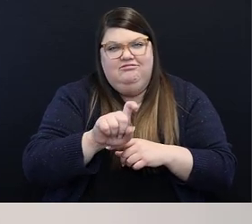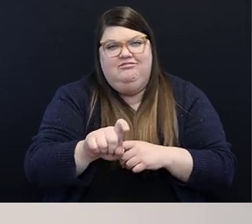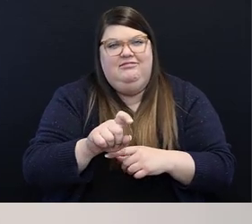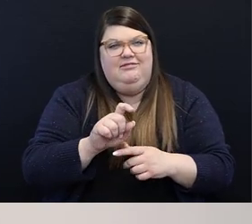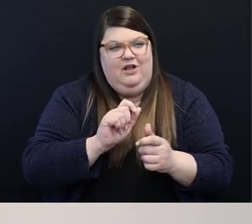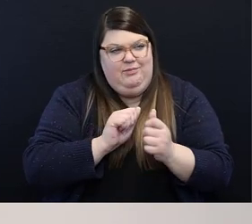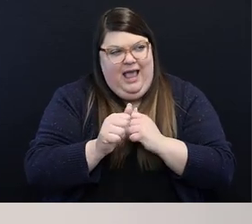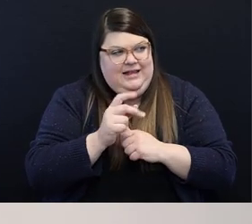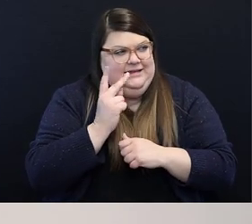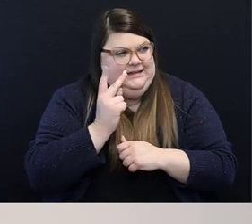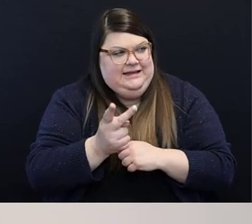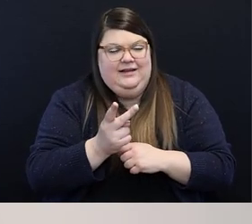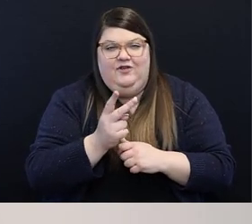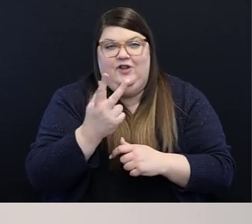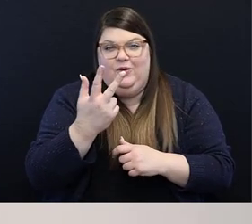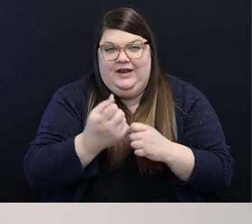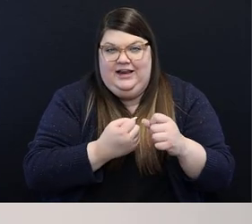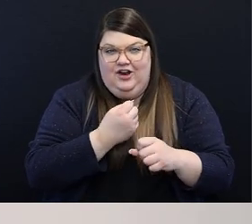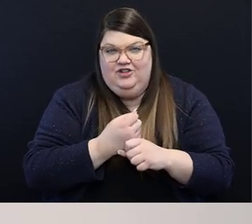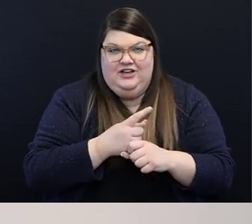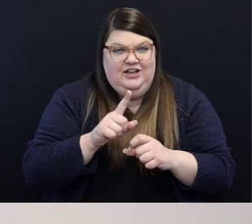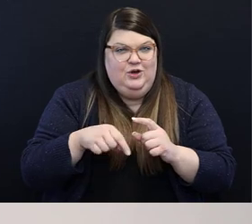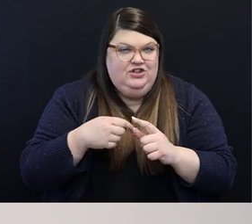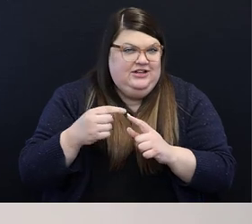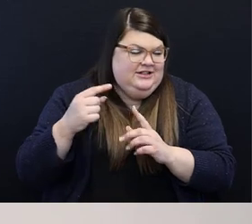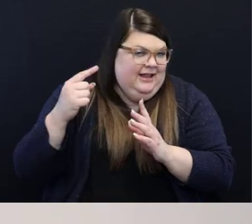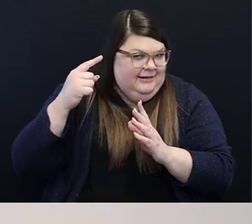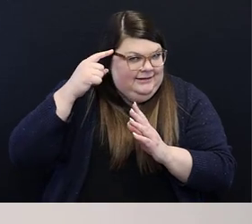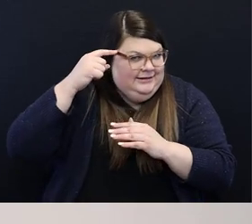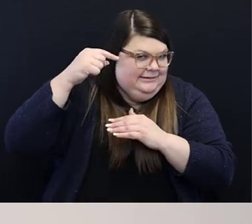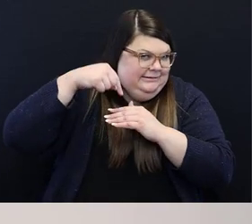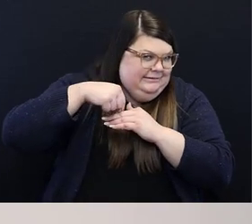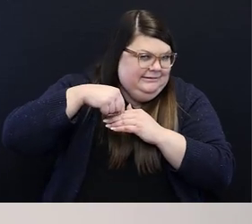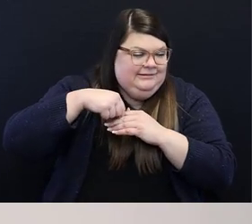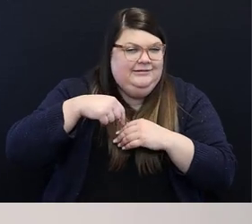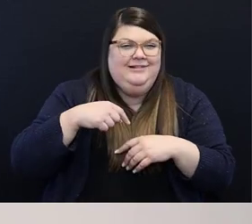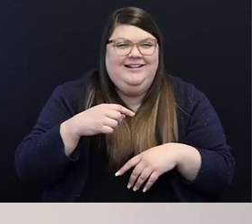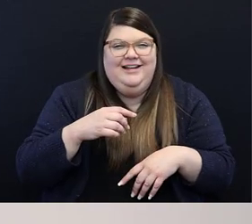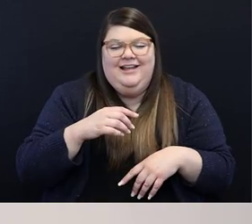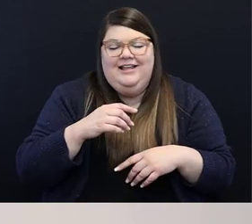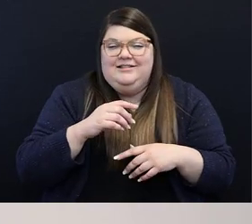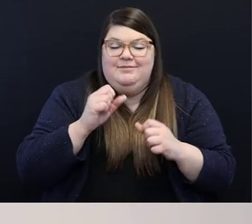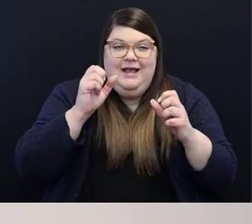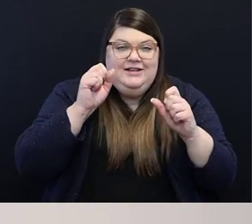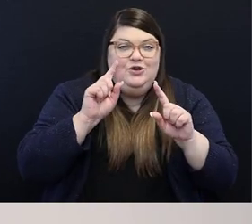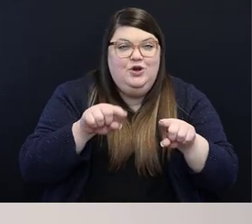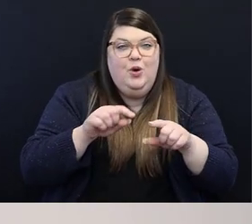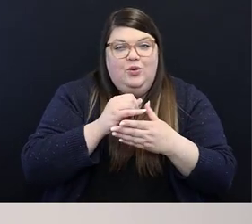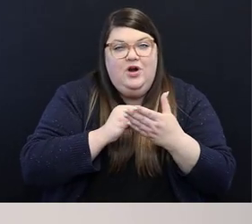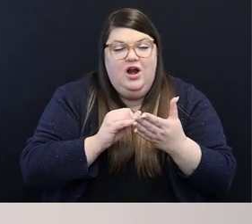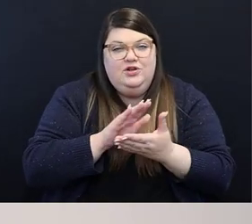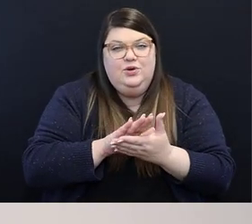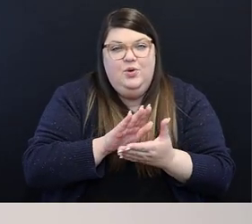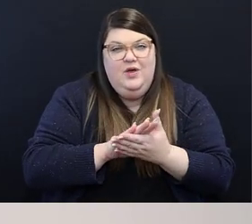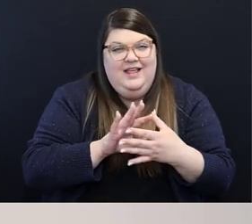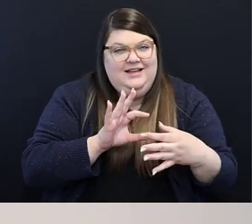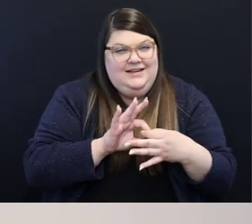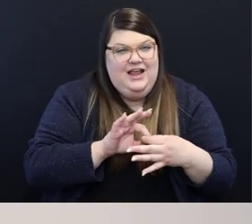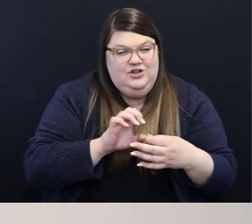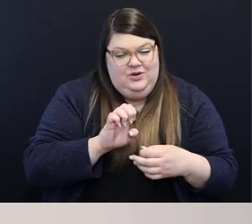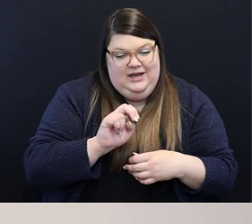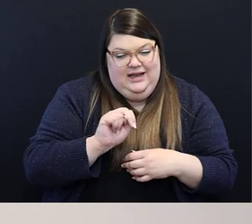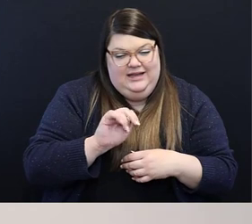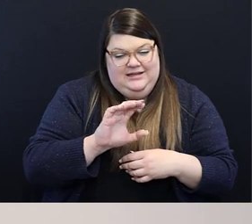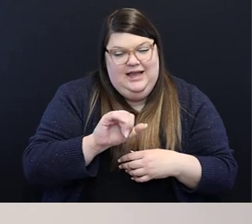so, yes, just got in there, right? It's amazing. I mean, to go to an art school that's attached to an